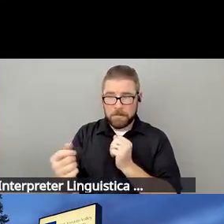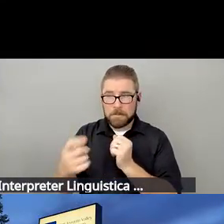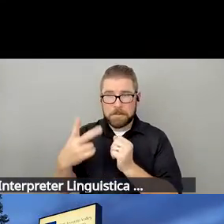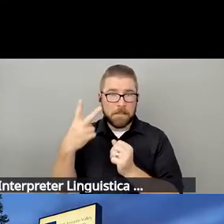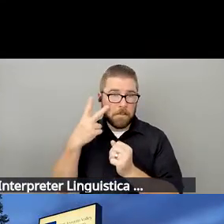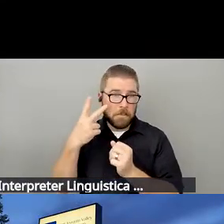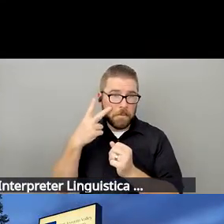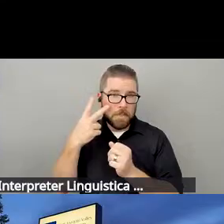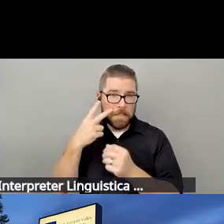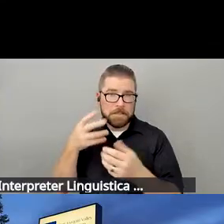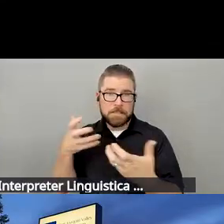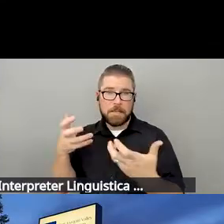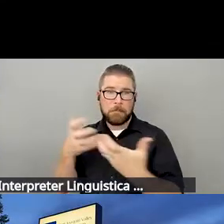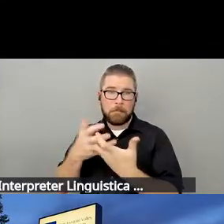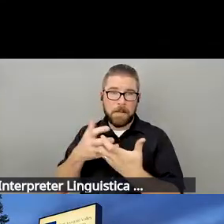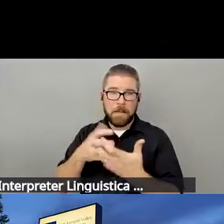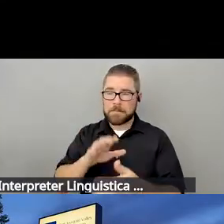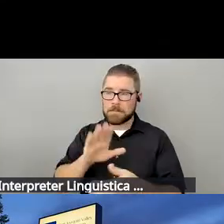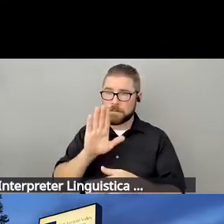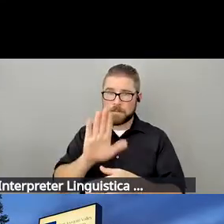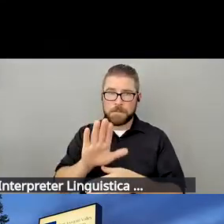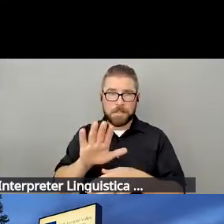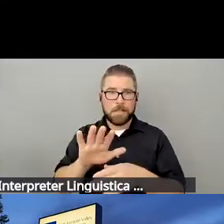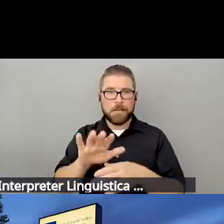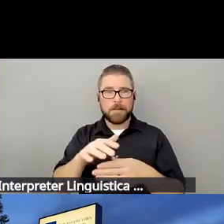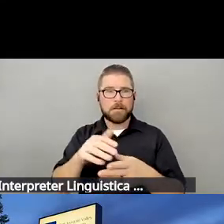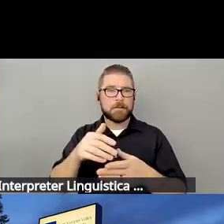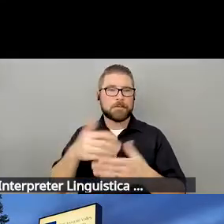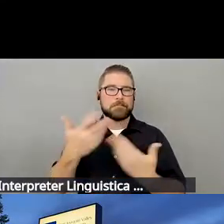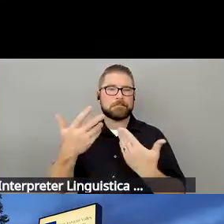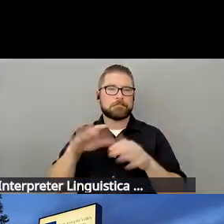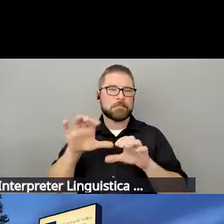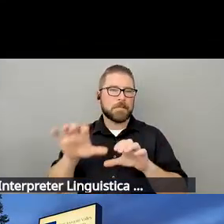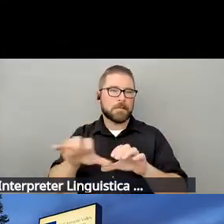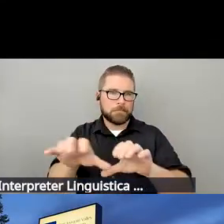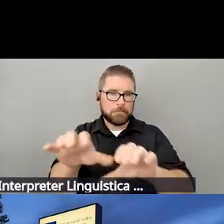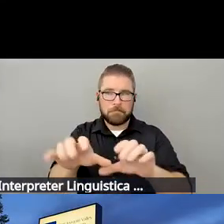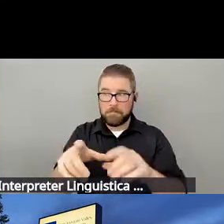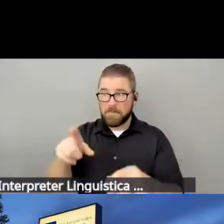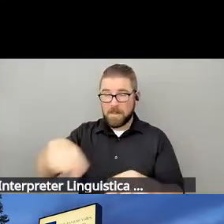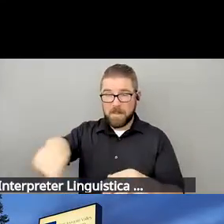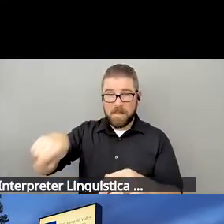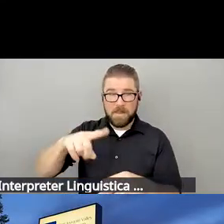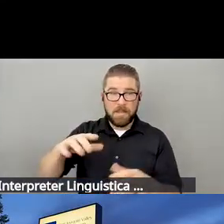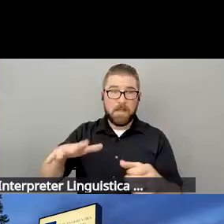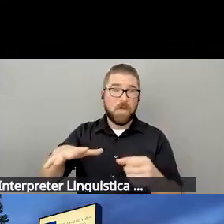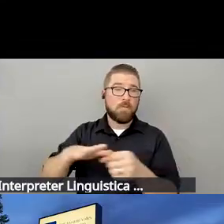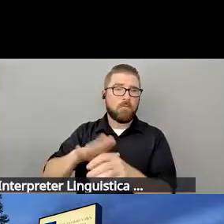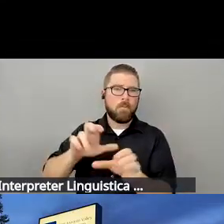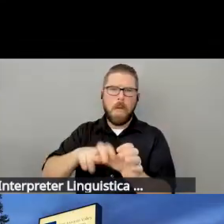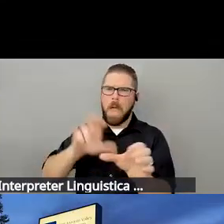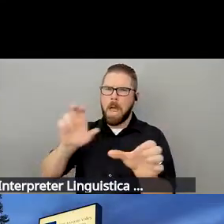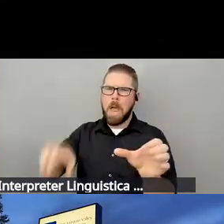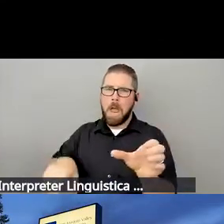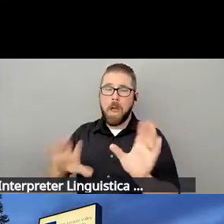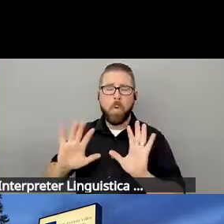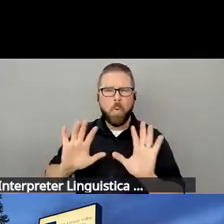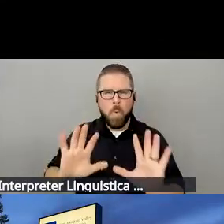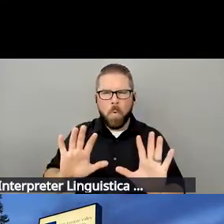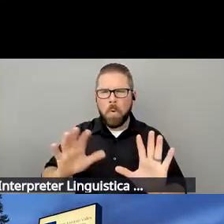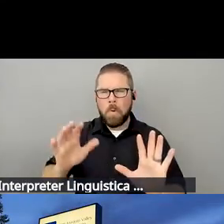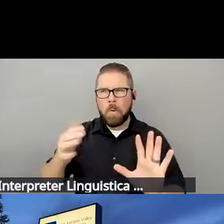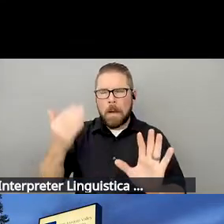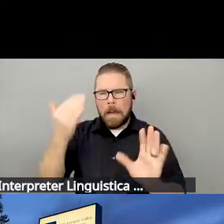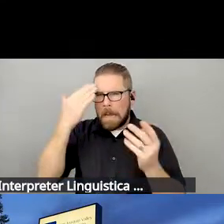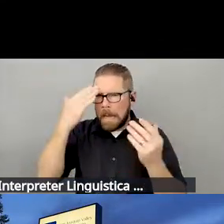their operations. So I don't know that they've necessarily kind of fully backed out, but they are still testing technology. And I think to some